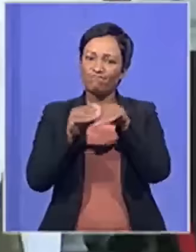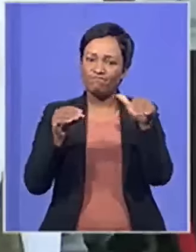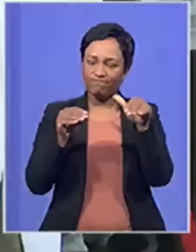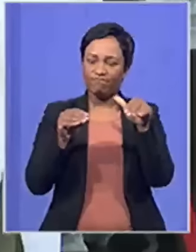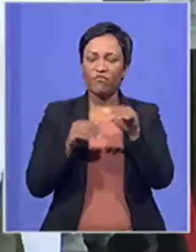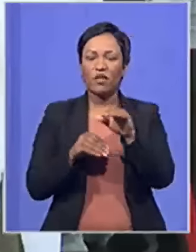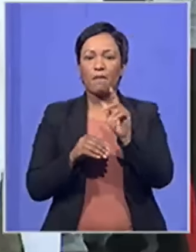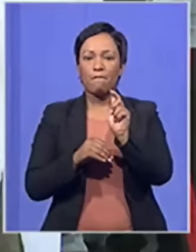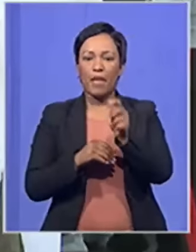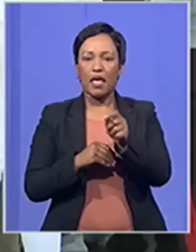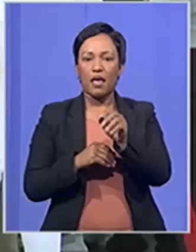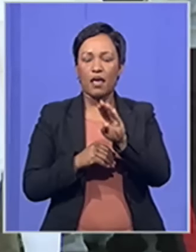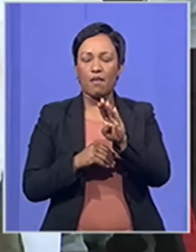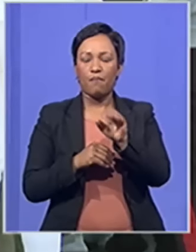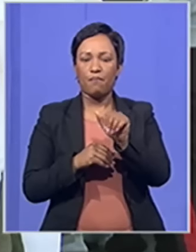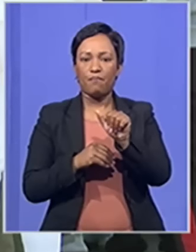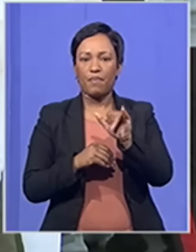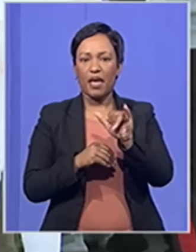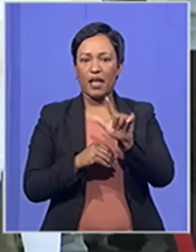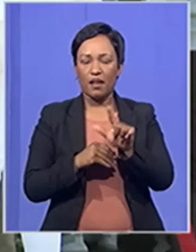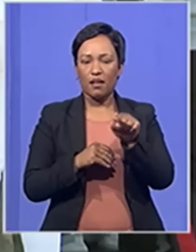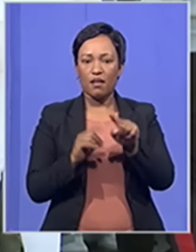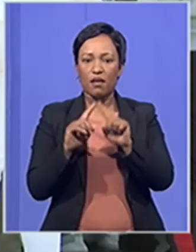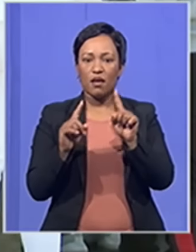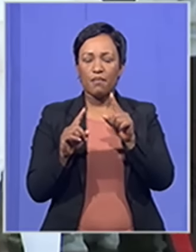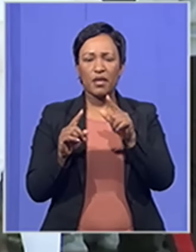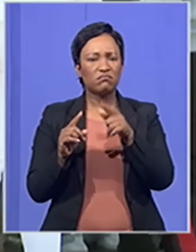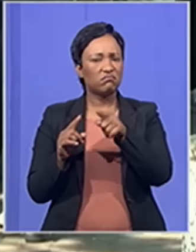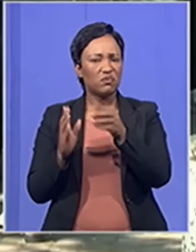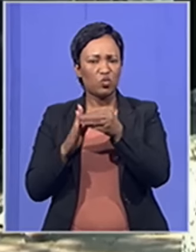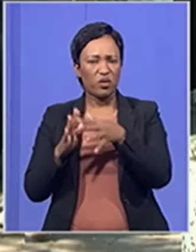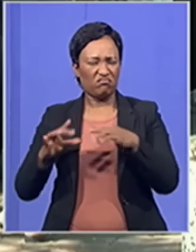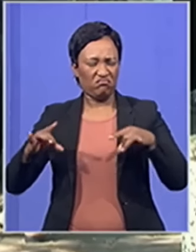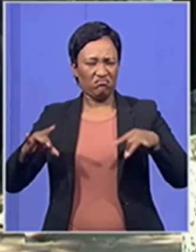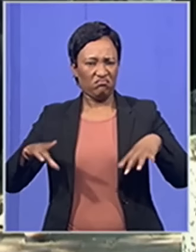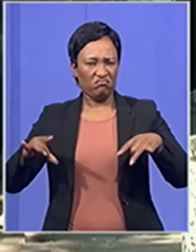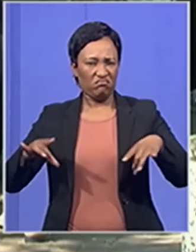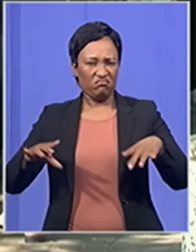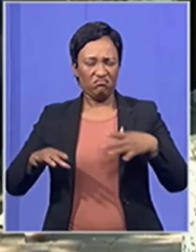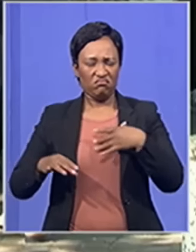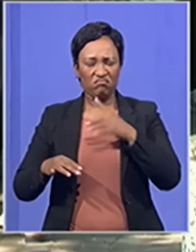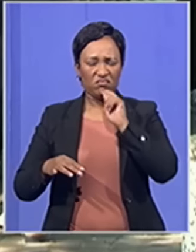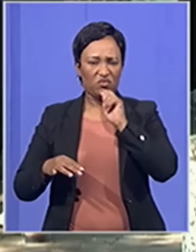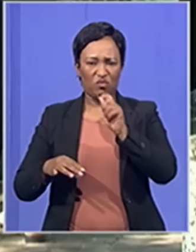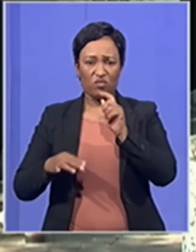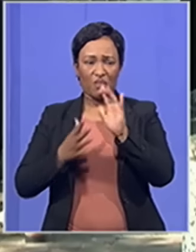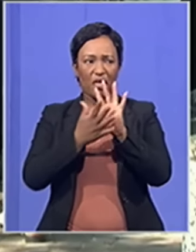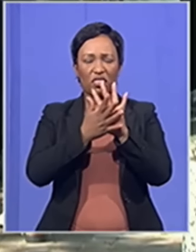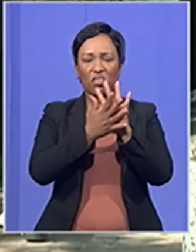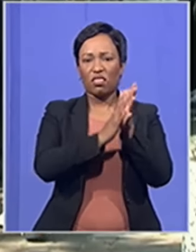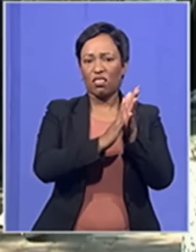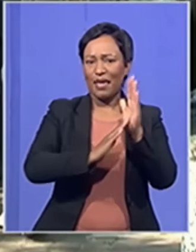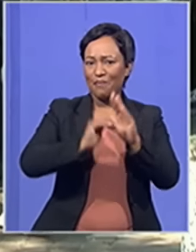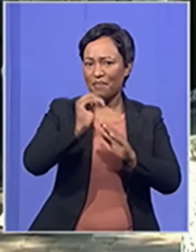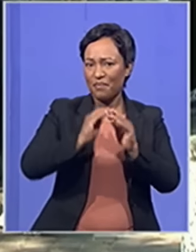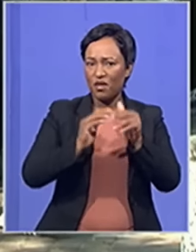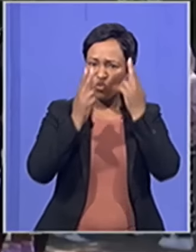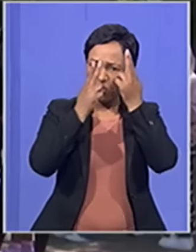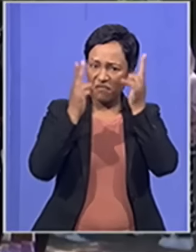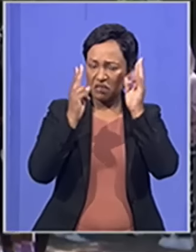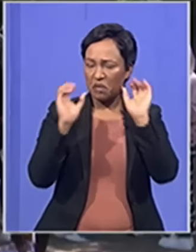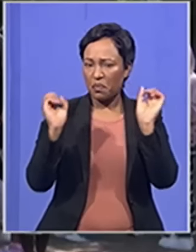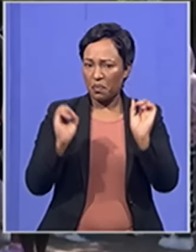go ntse jalo, baithuti ba ganne ditatofatso tseo ba re ga gona ditshenyego dipe kwa university.